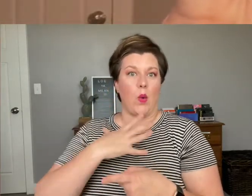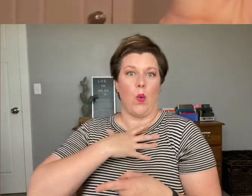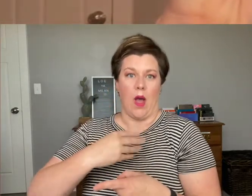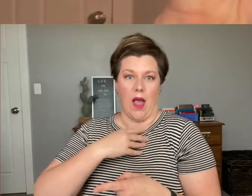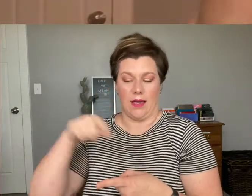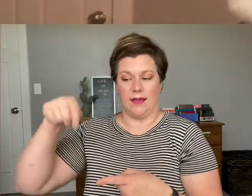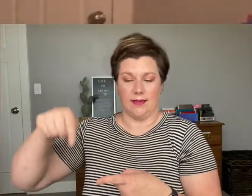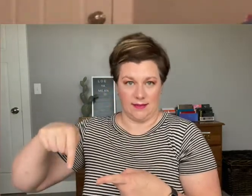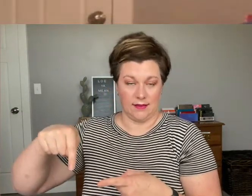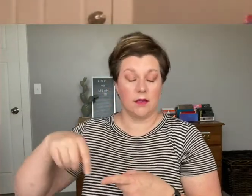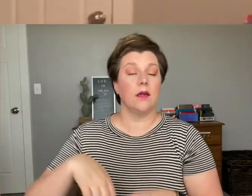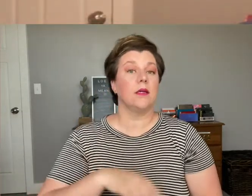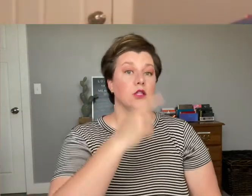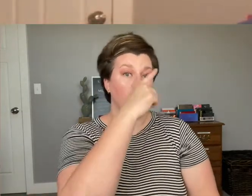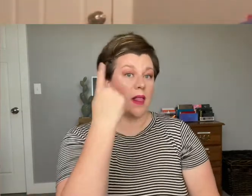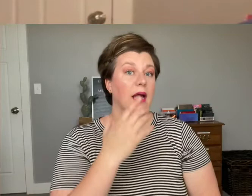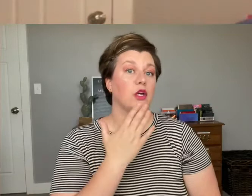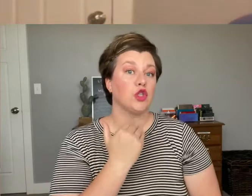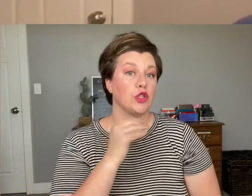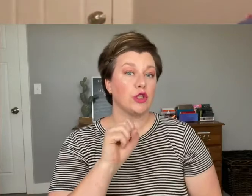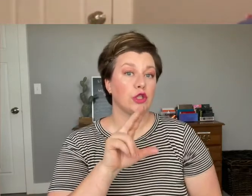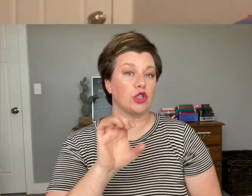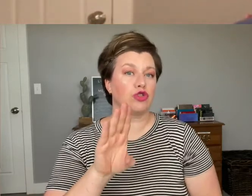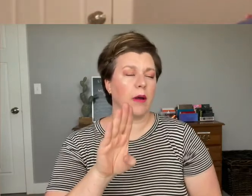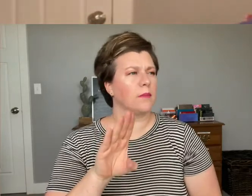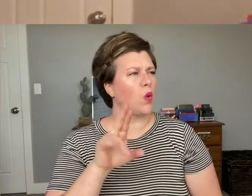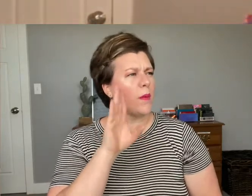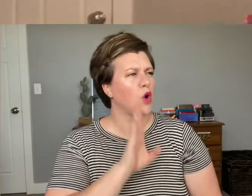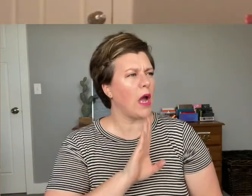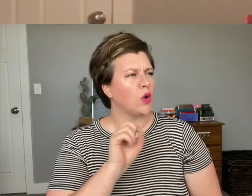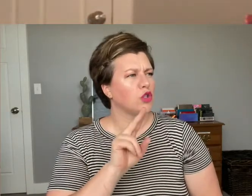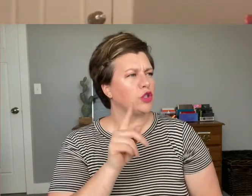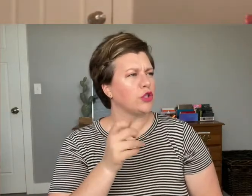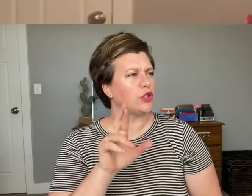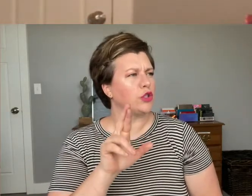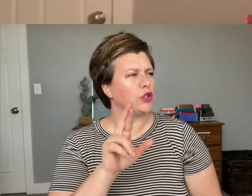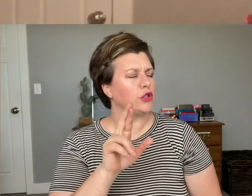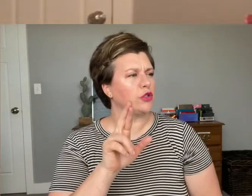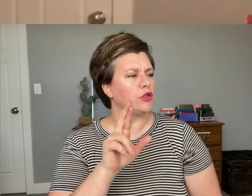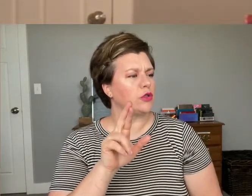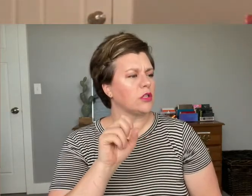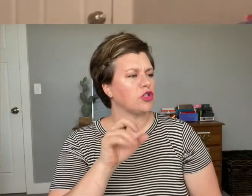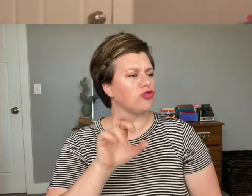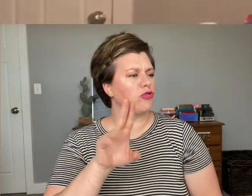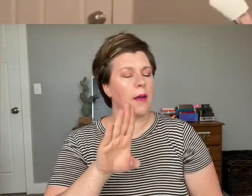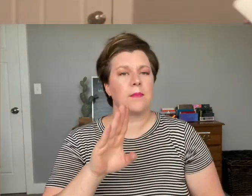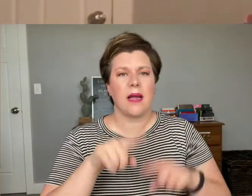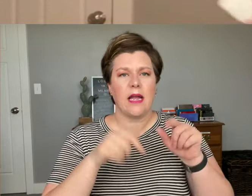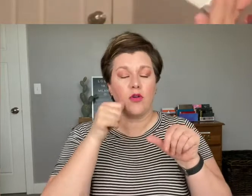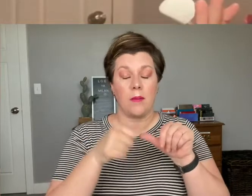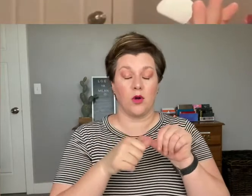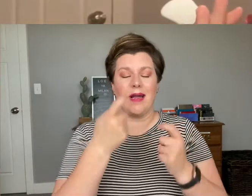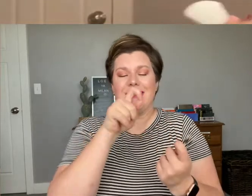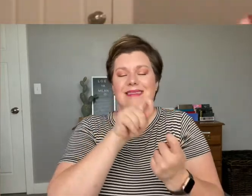totally a white mask in there. Now the black sugar scrub, it's either black or brown sugar scrub, I can't remember, but